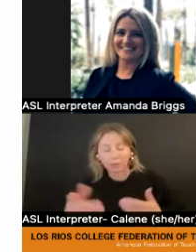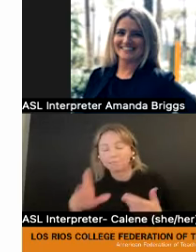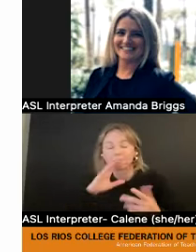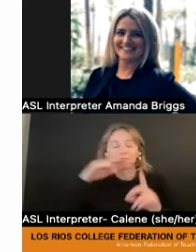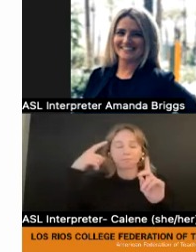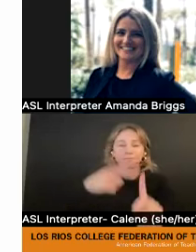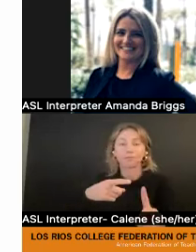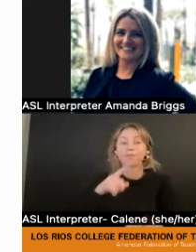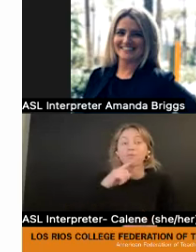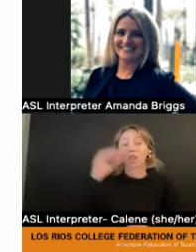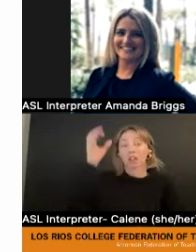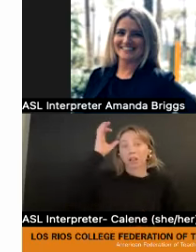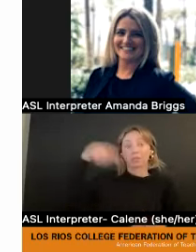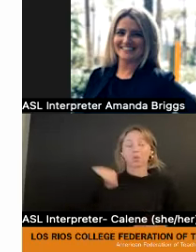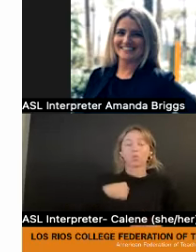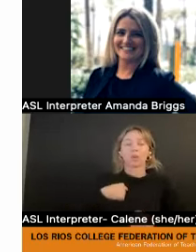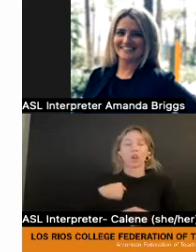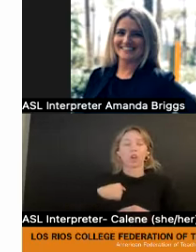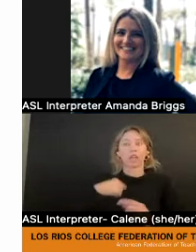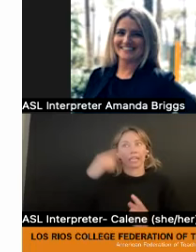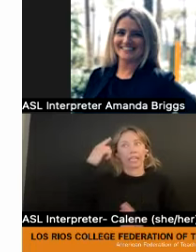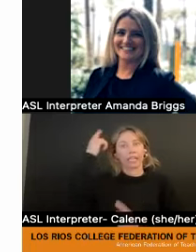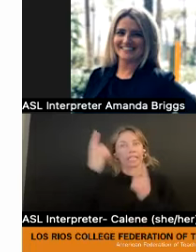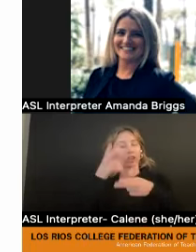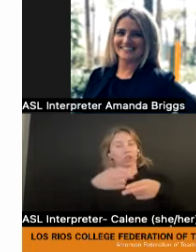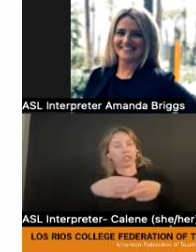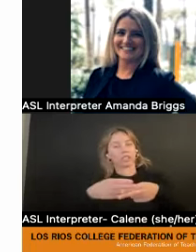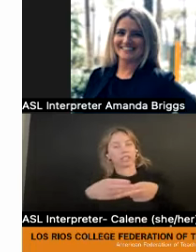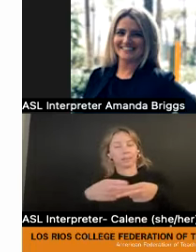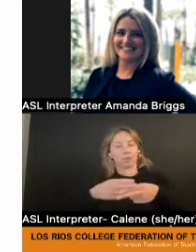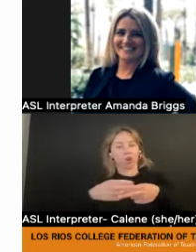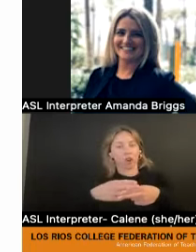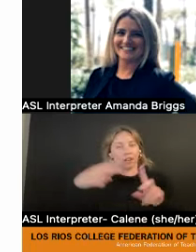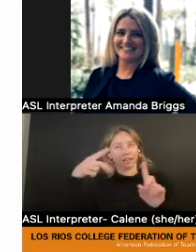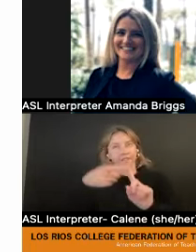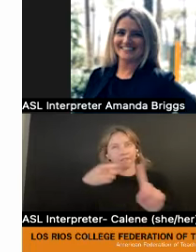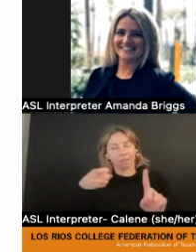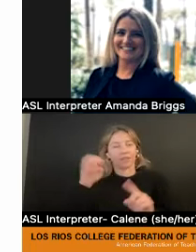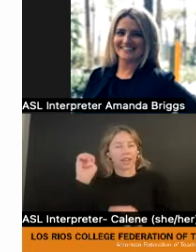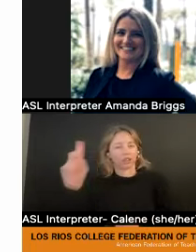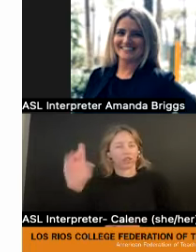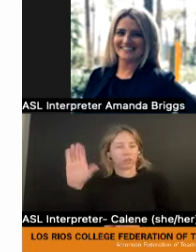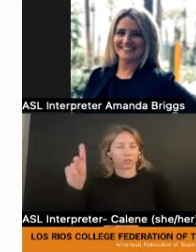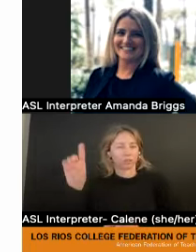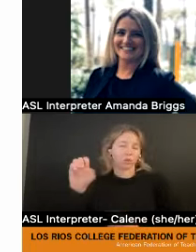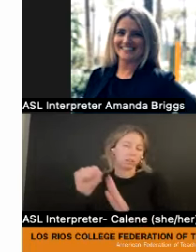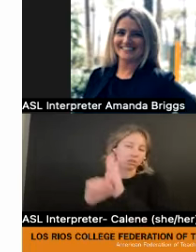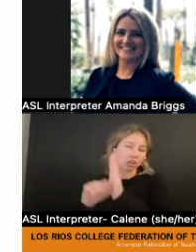are considered temporary according to education code, which is state law,